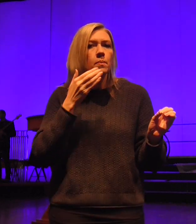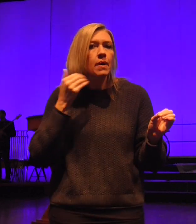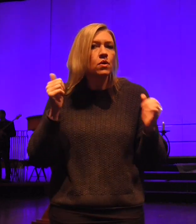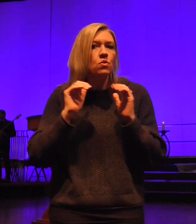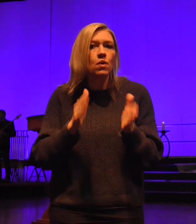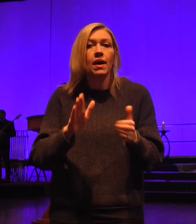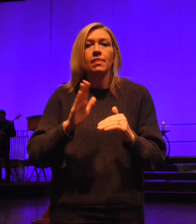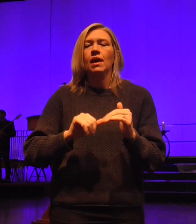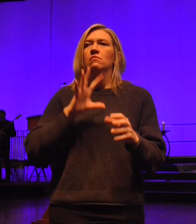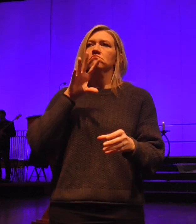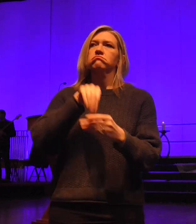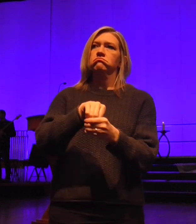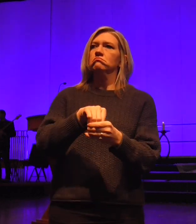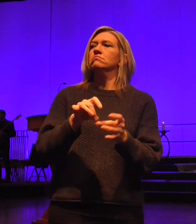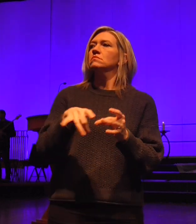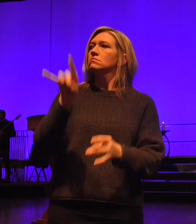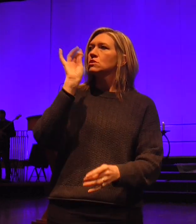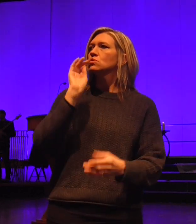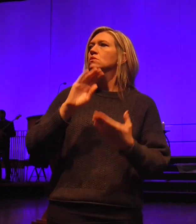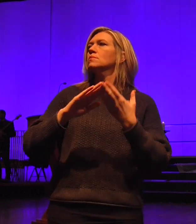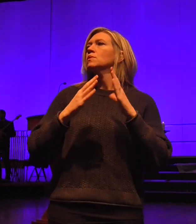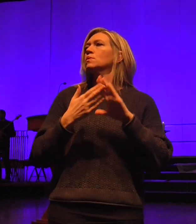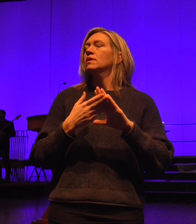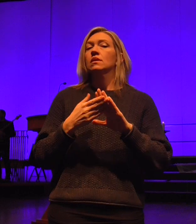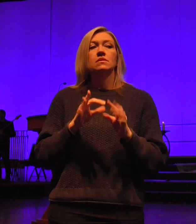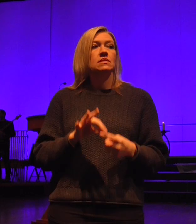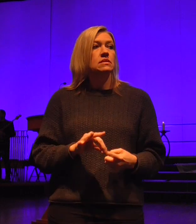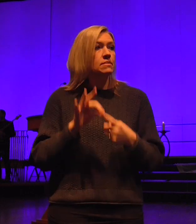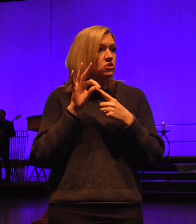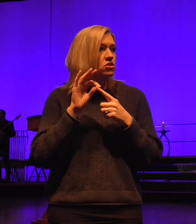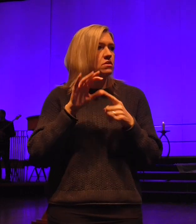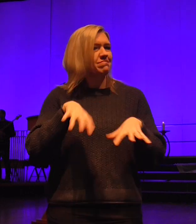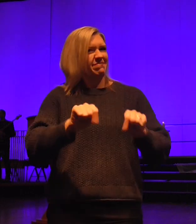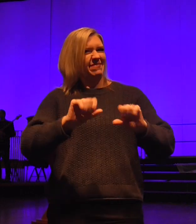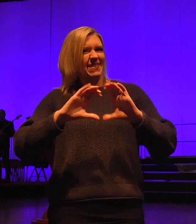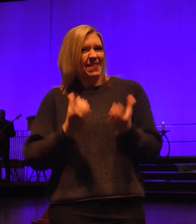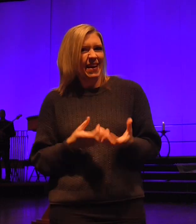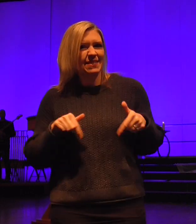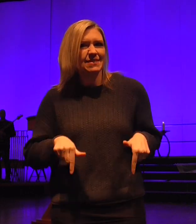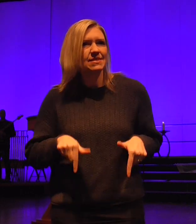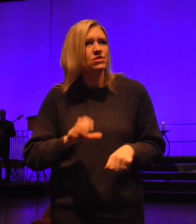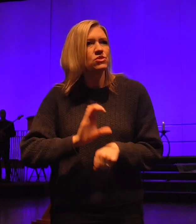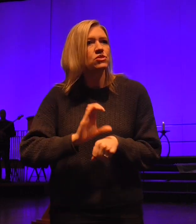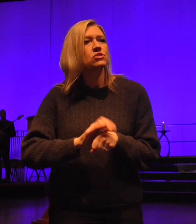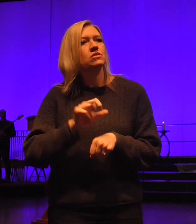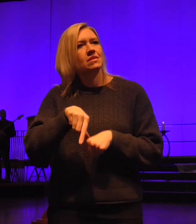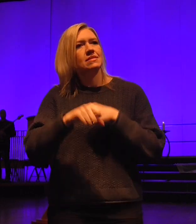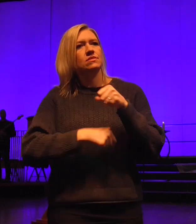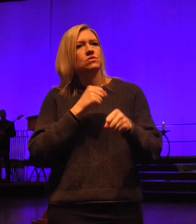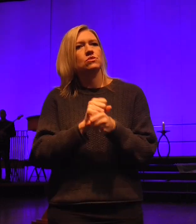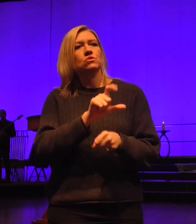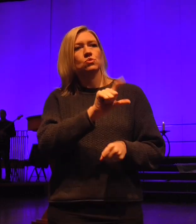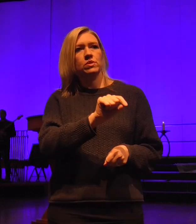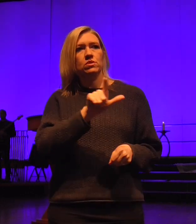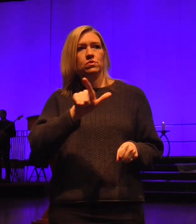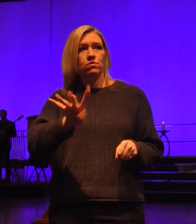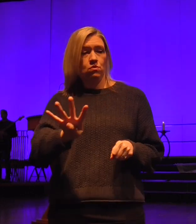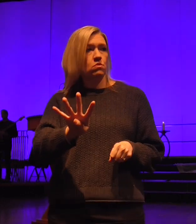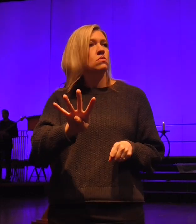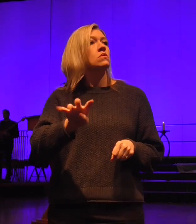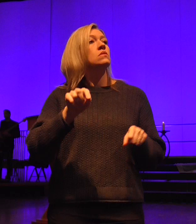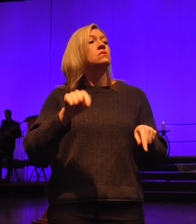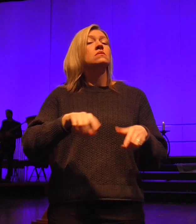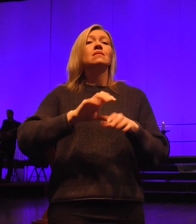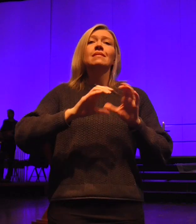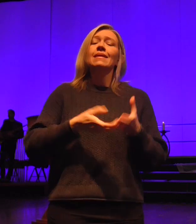engage in spiritual community, and especially by taking a class here at Mile High Church in 2024. They're all designed